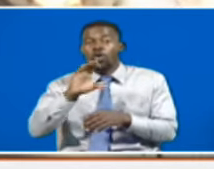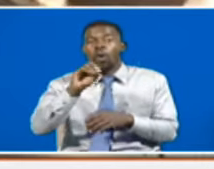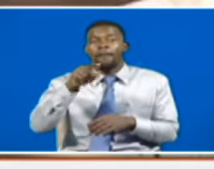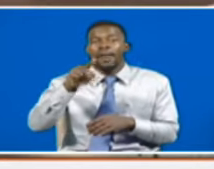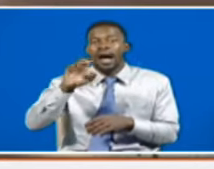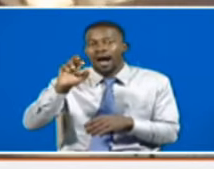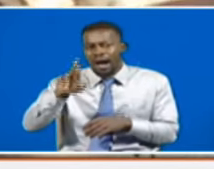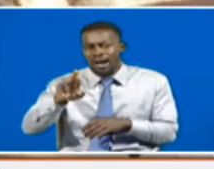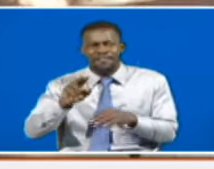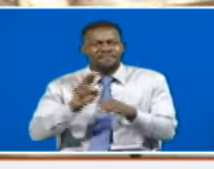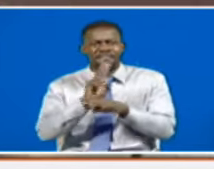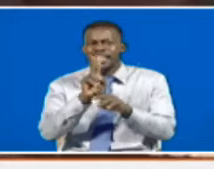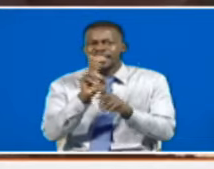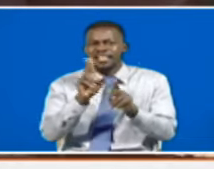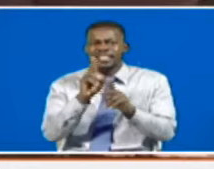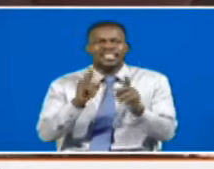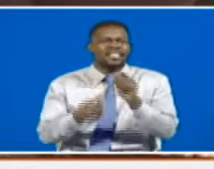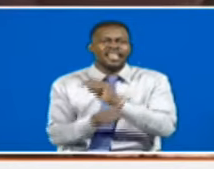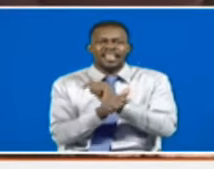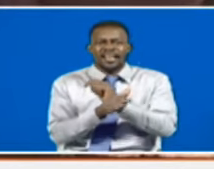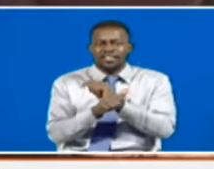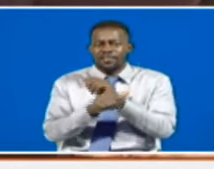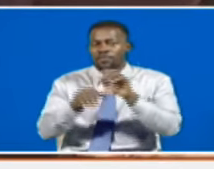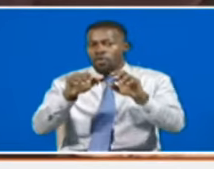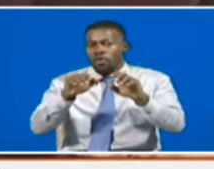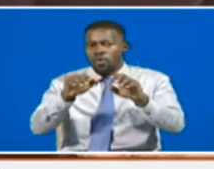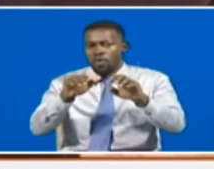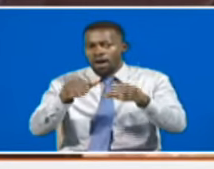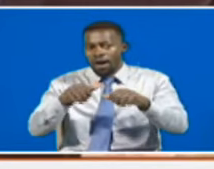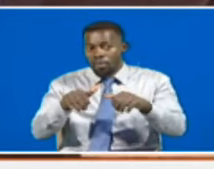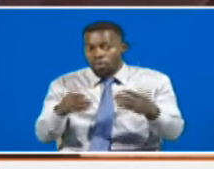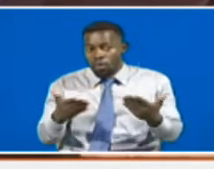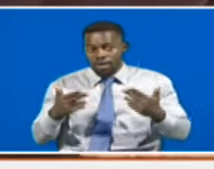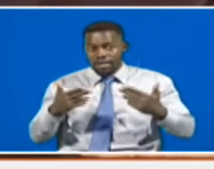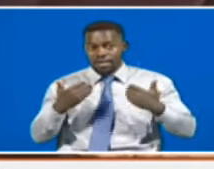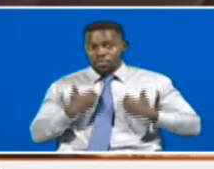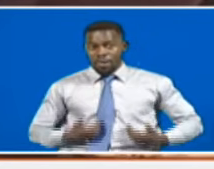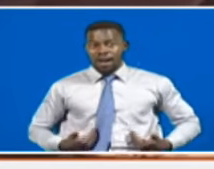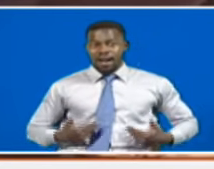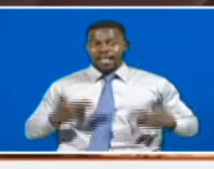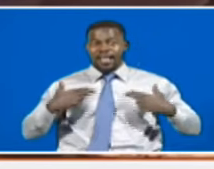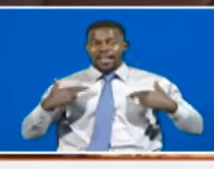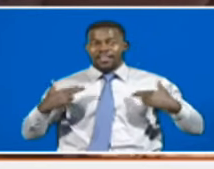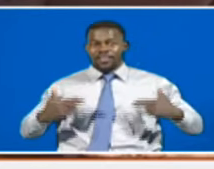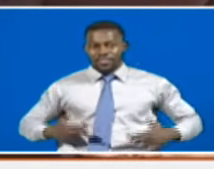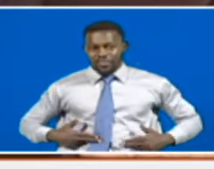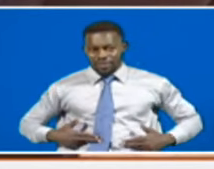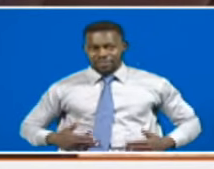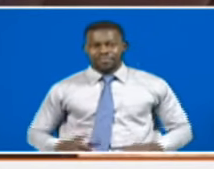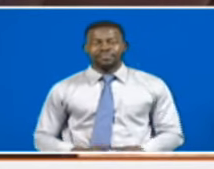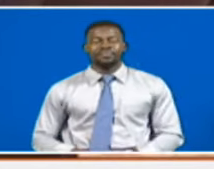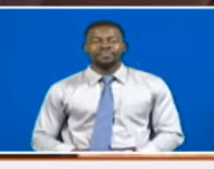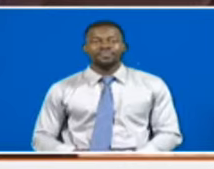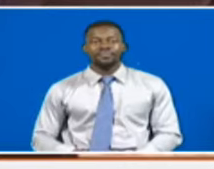are toxic to the ecological system and human health. Clement Masombo, KTN News.